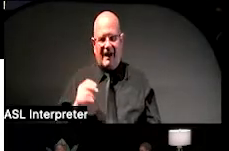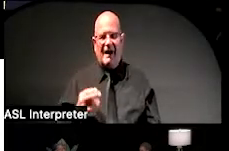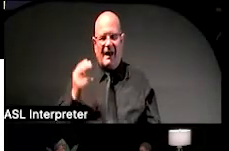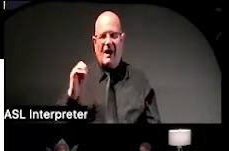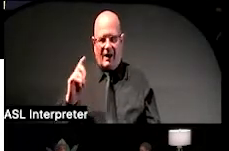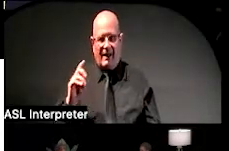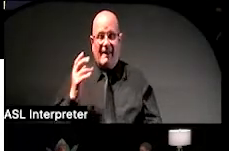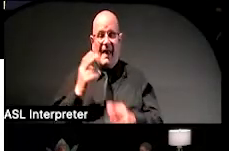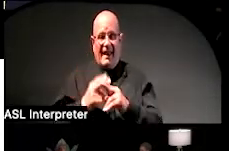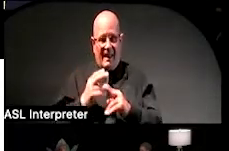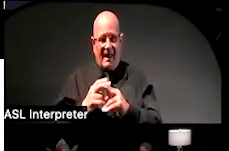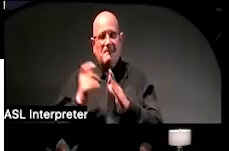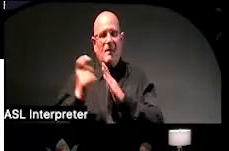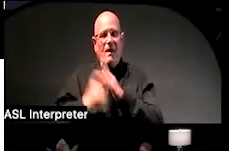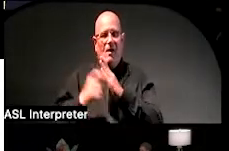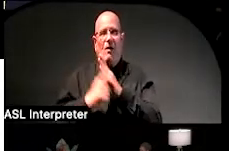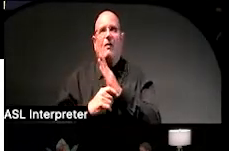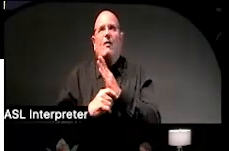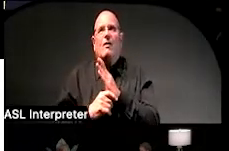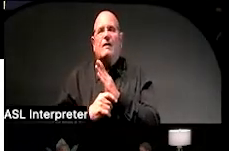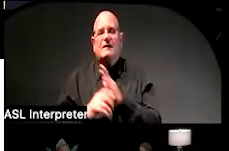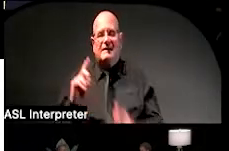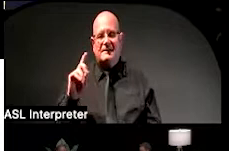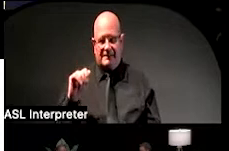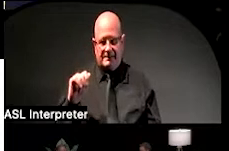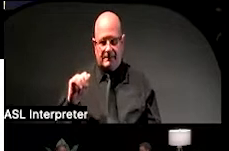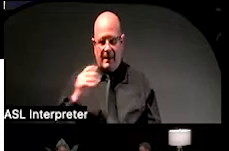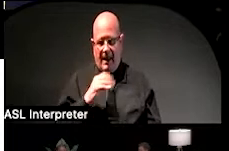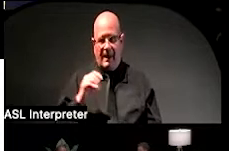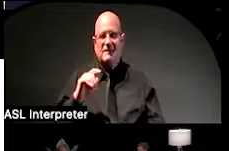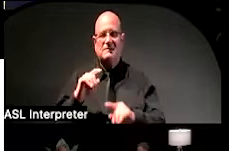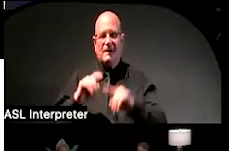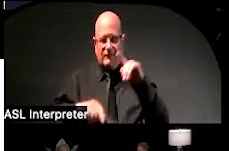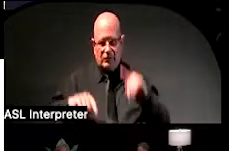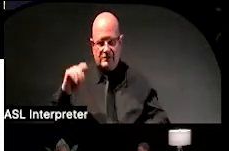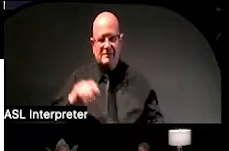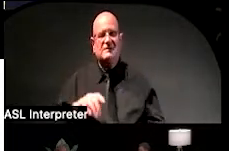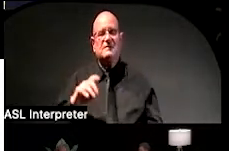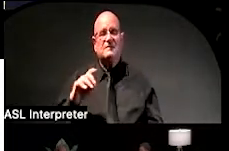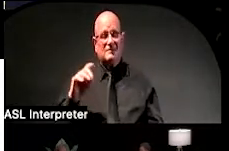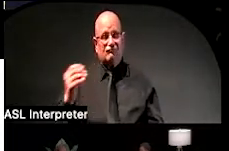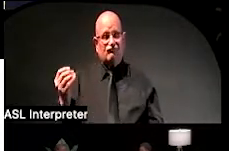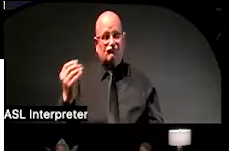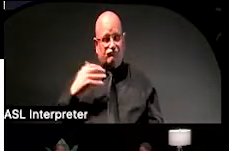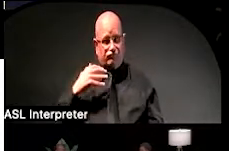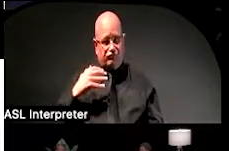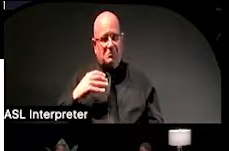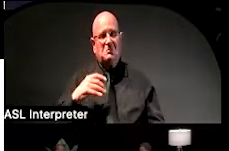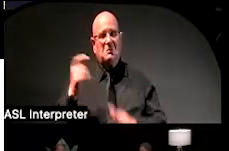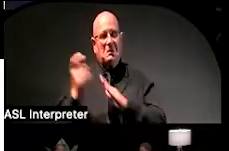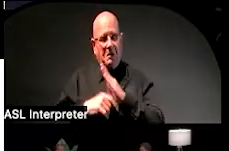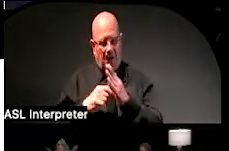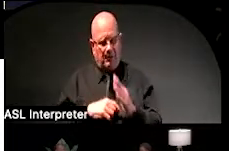article is Disability as Diversity. So Dr. Rigler sends me this article. It was a